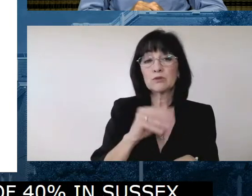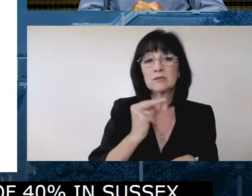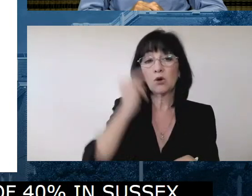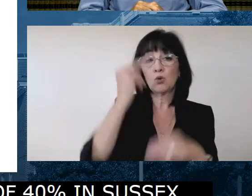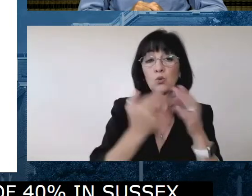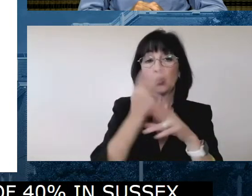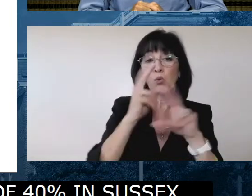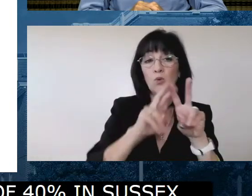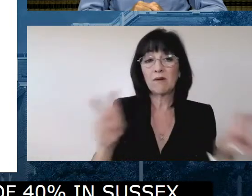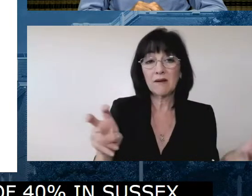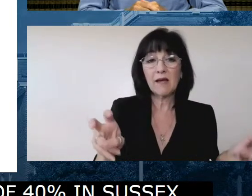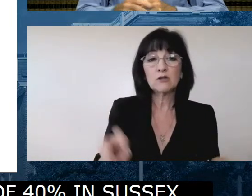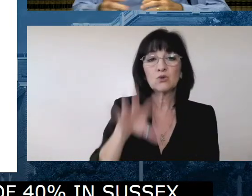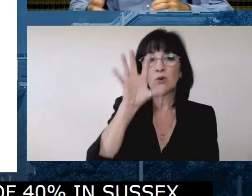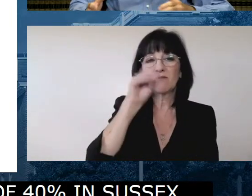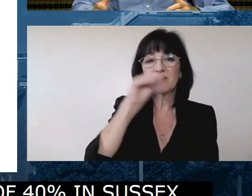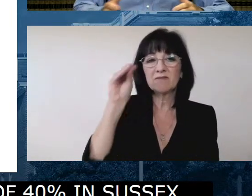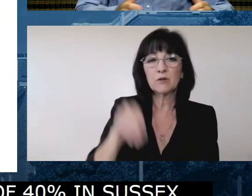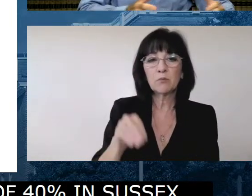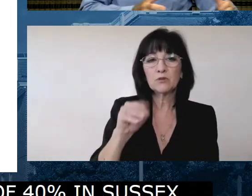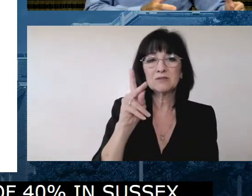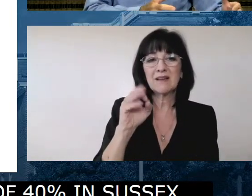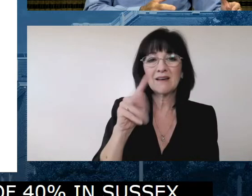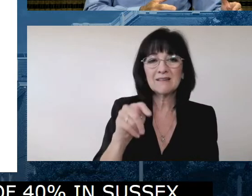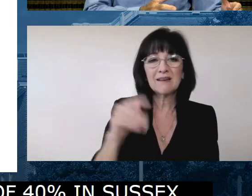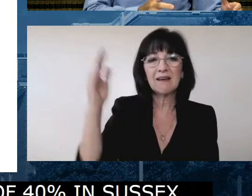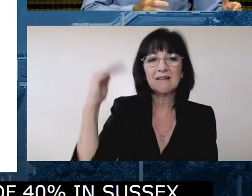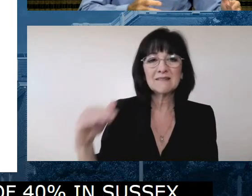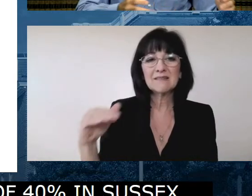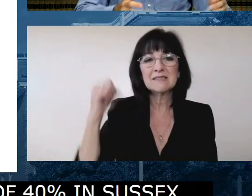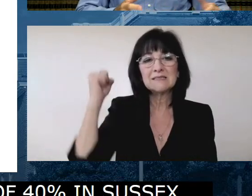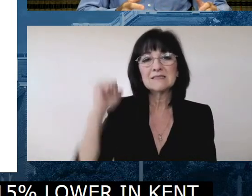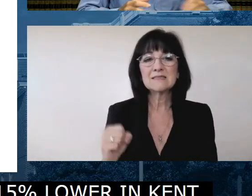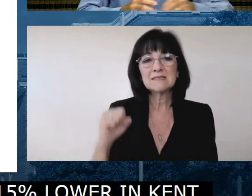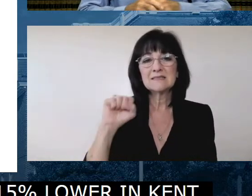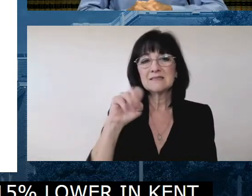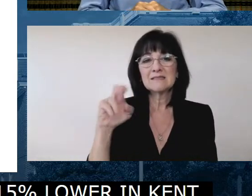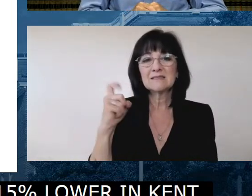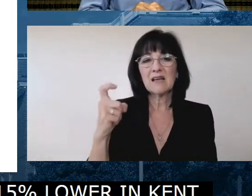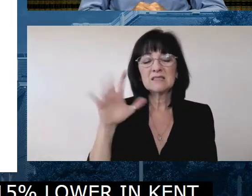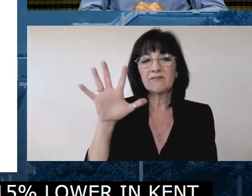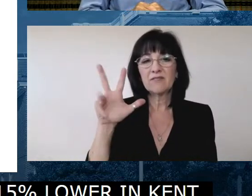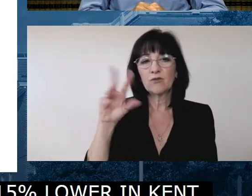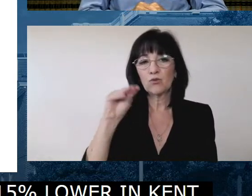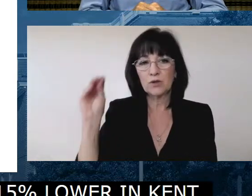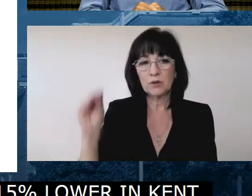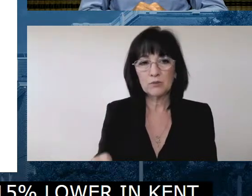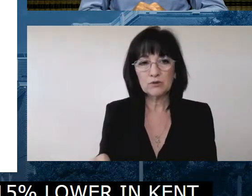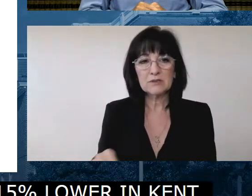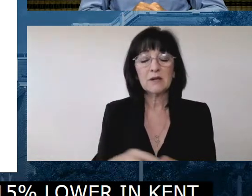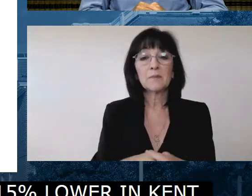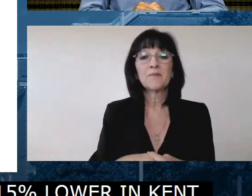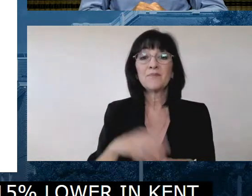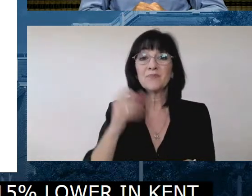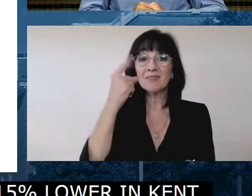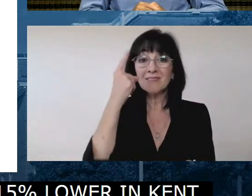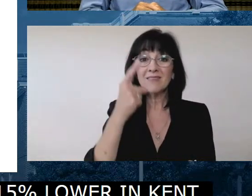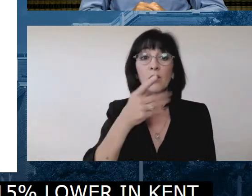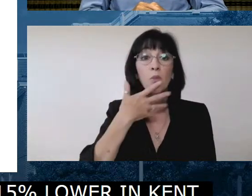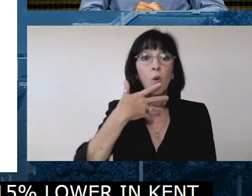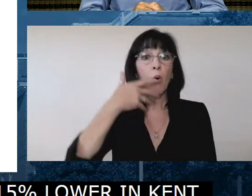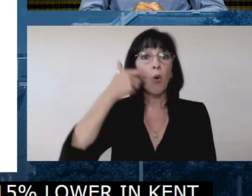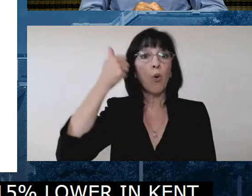lower in Kent County. As you get older, the vaccination rates improve, as you can see,